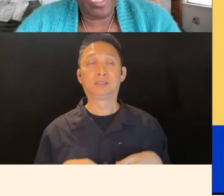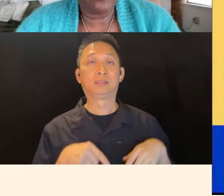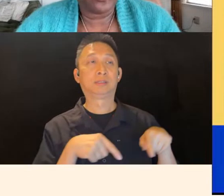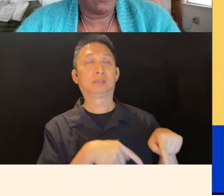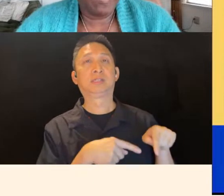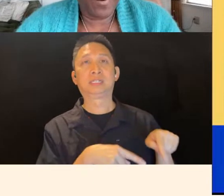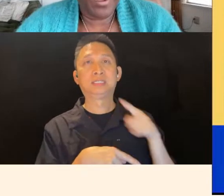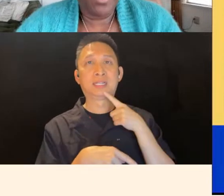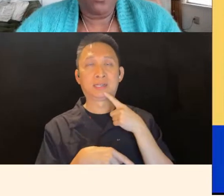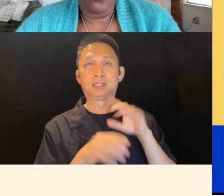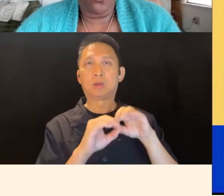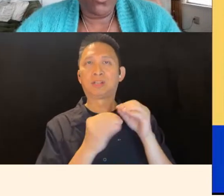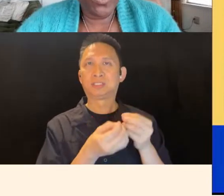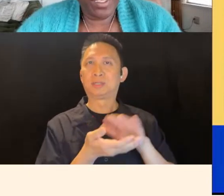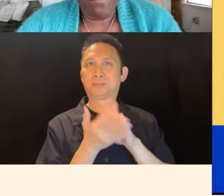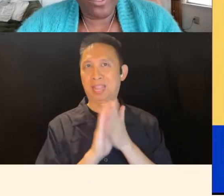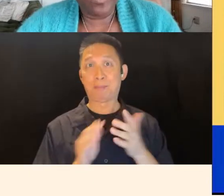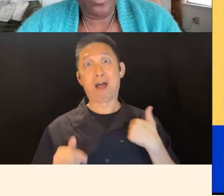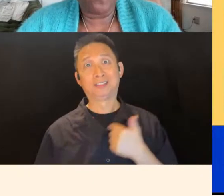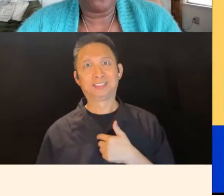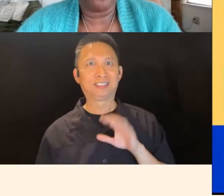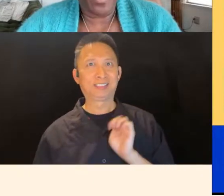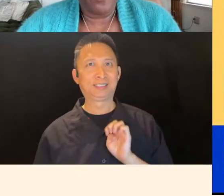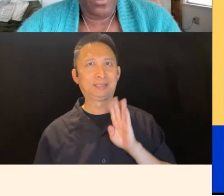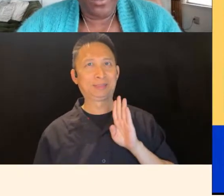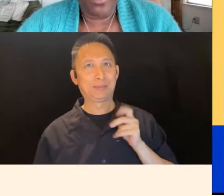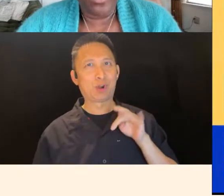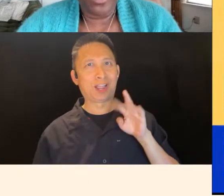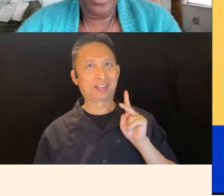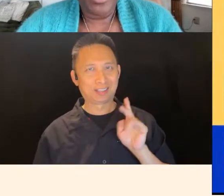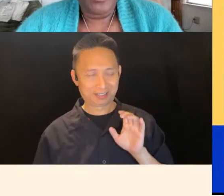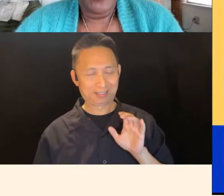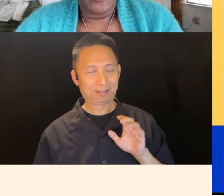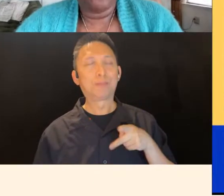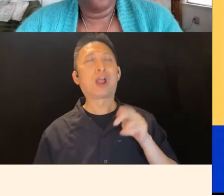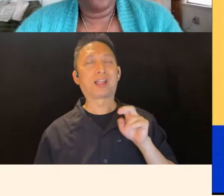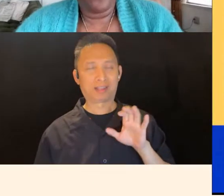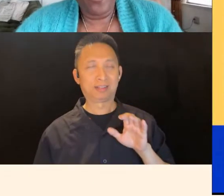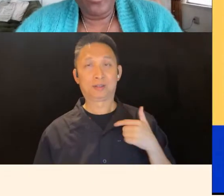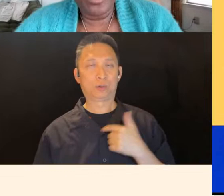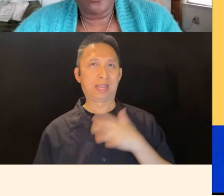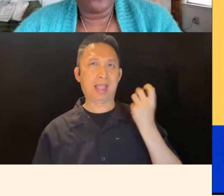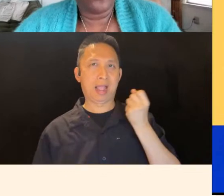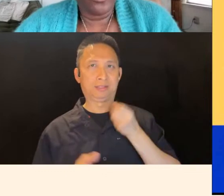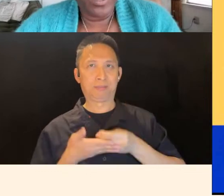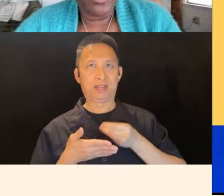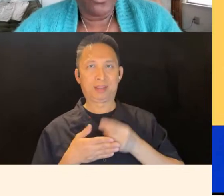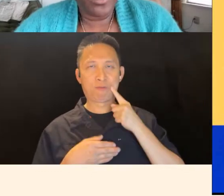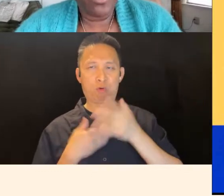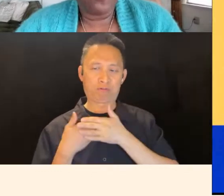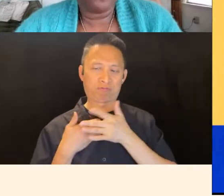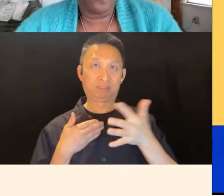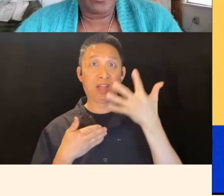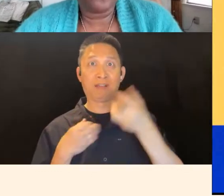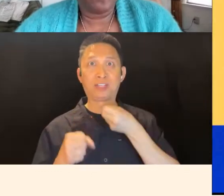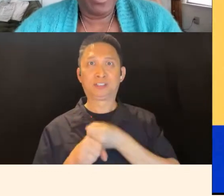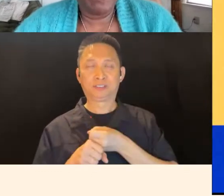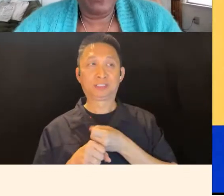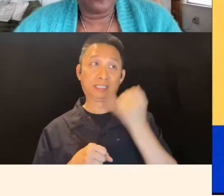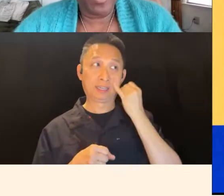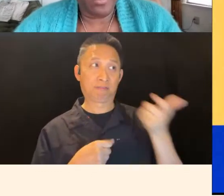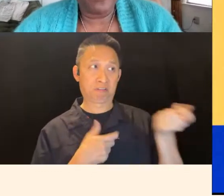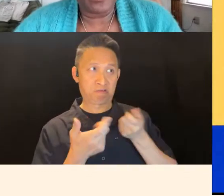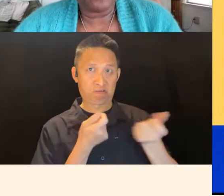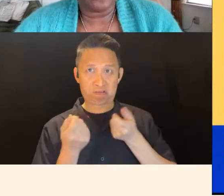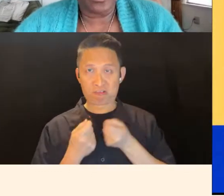it became was EBPREC, hold the investment over 5 years. And you pull together 200 or 400